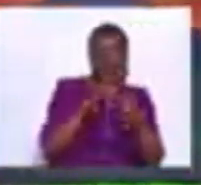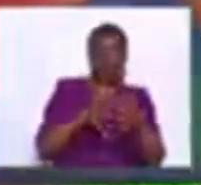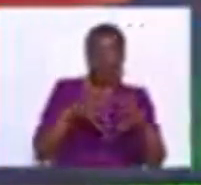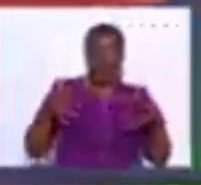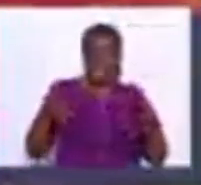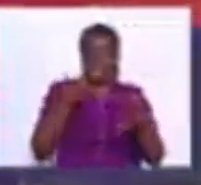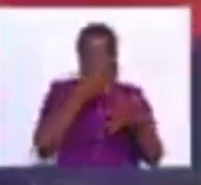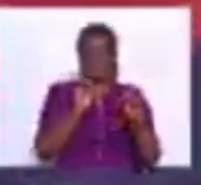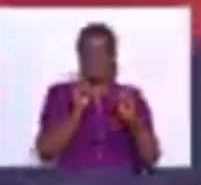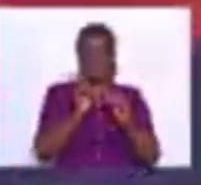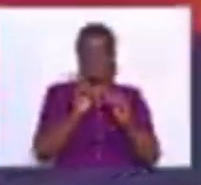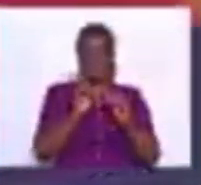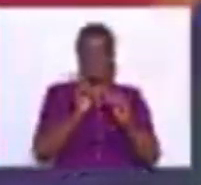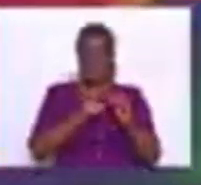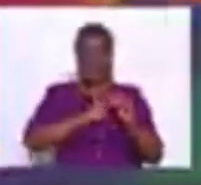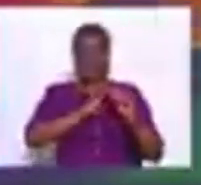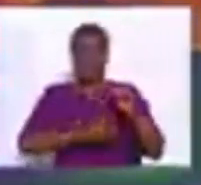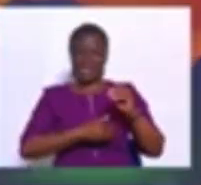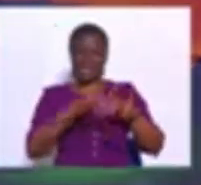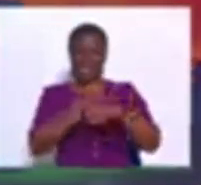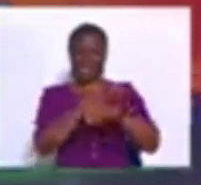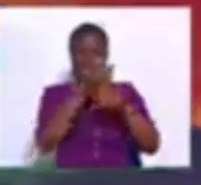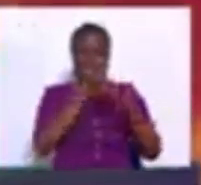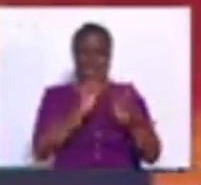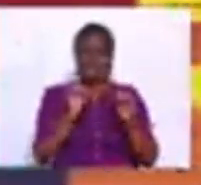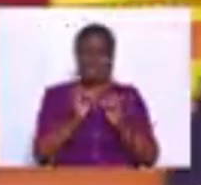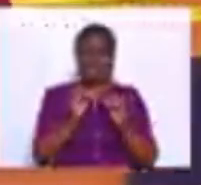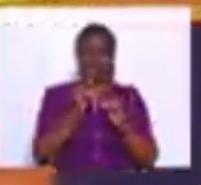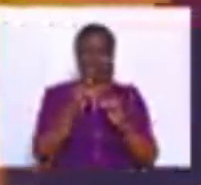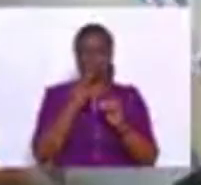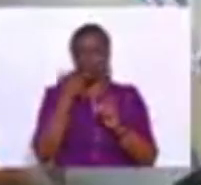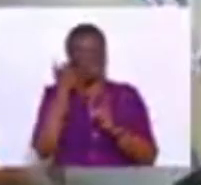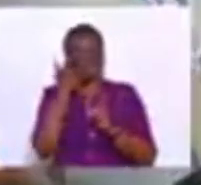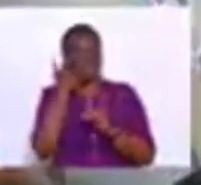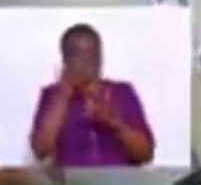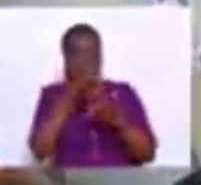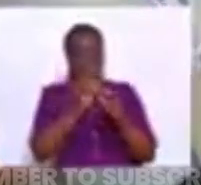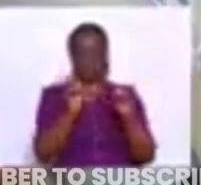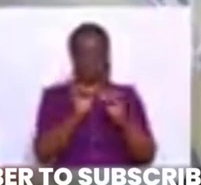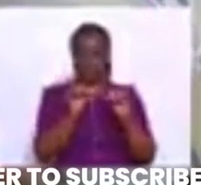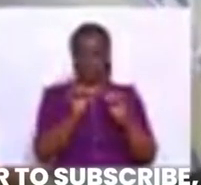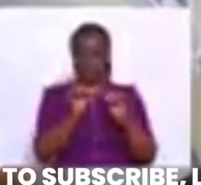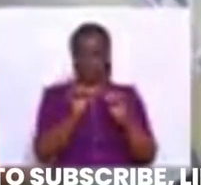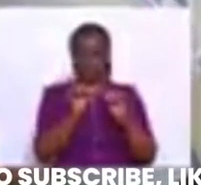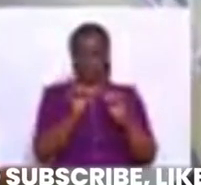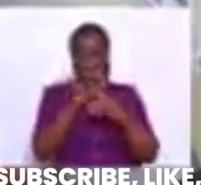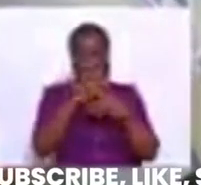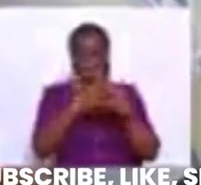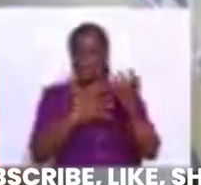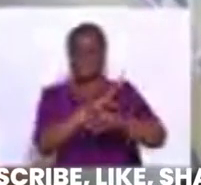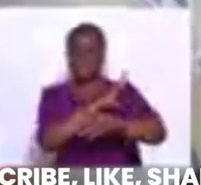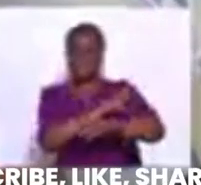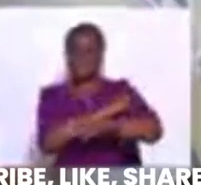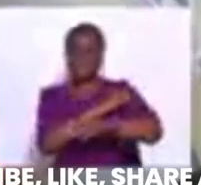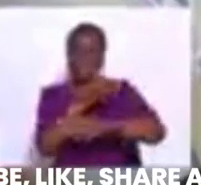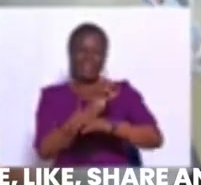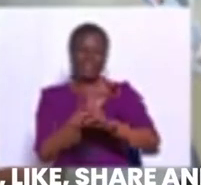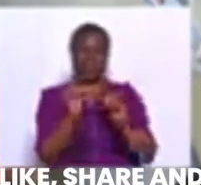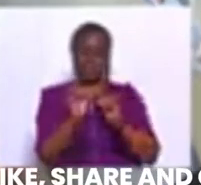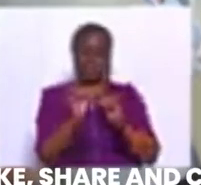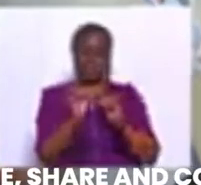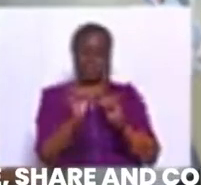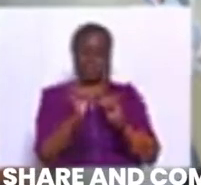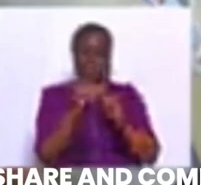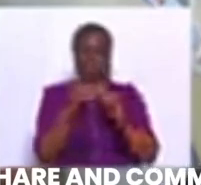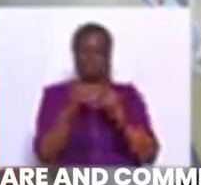was no breast cancer. There was no diabetes. There was no high blood pressure. It's only after, when I see children